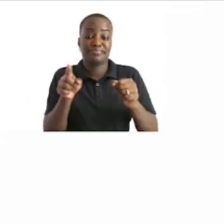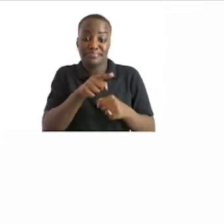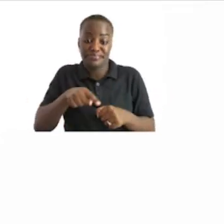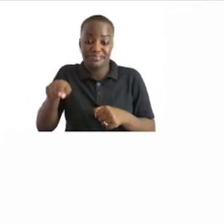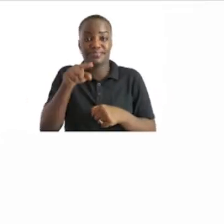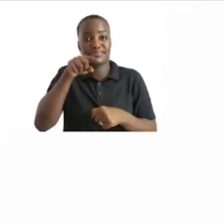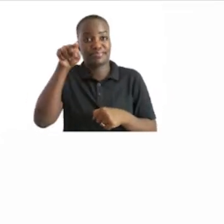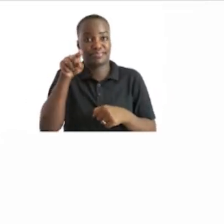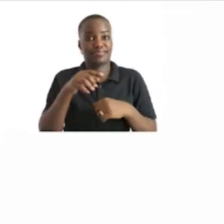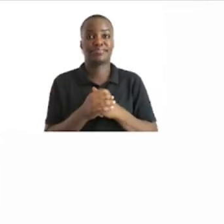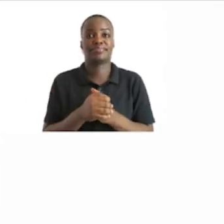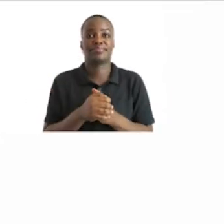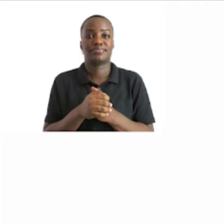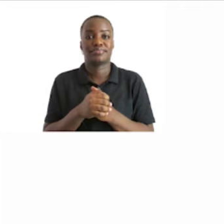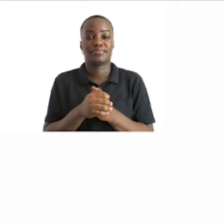answer.